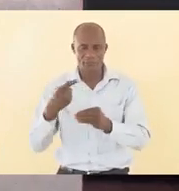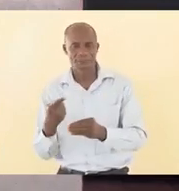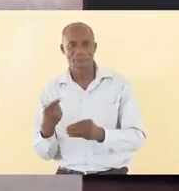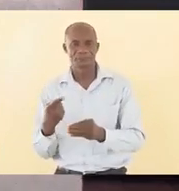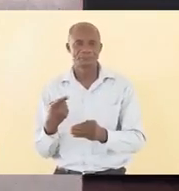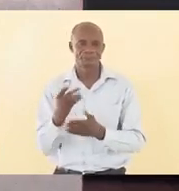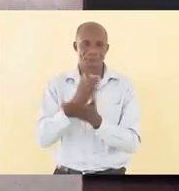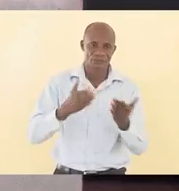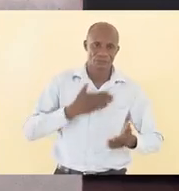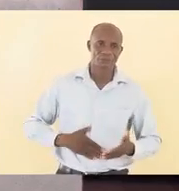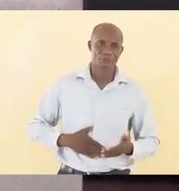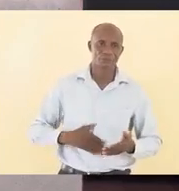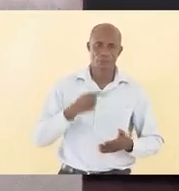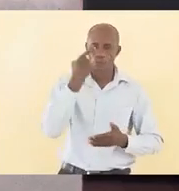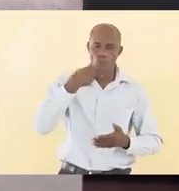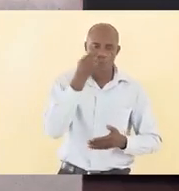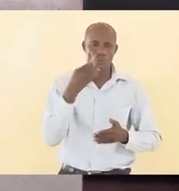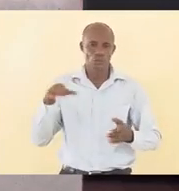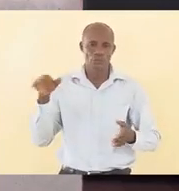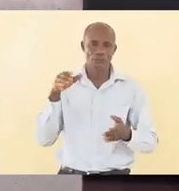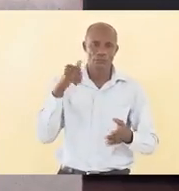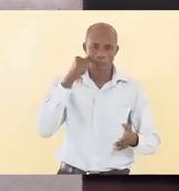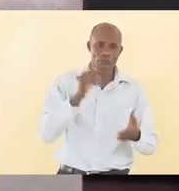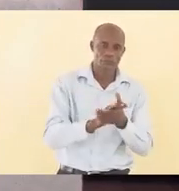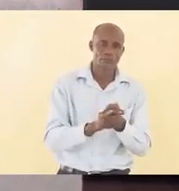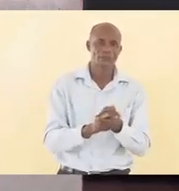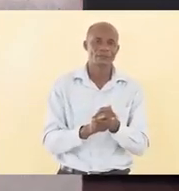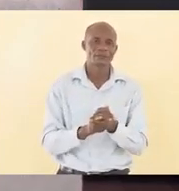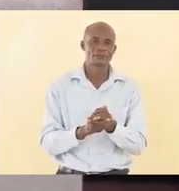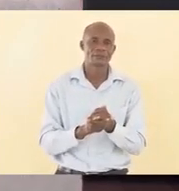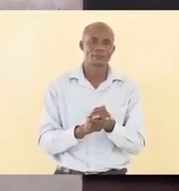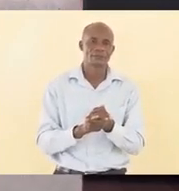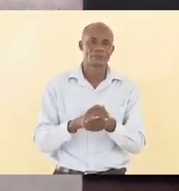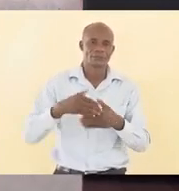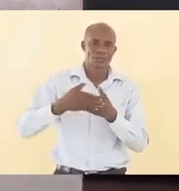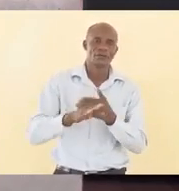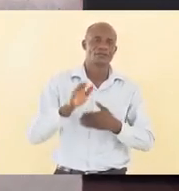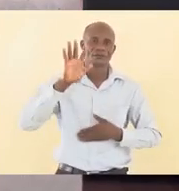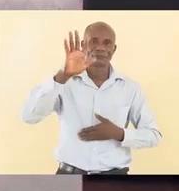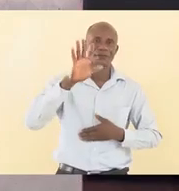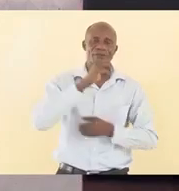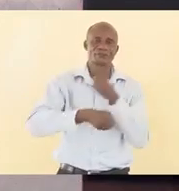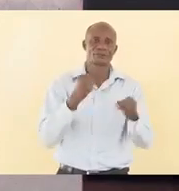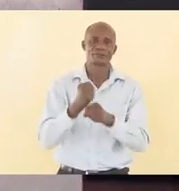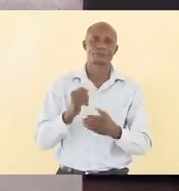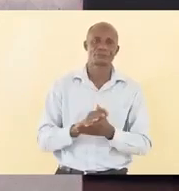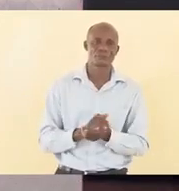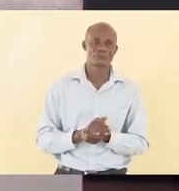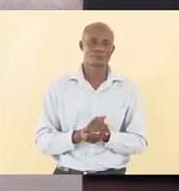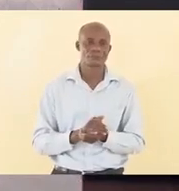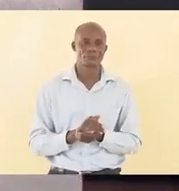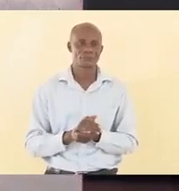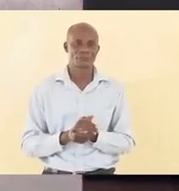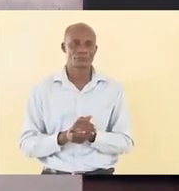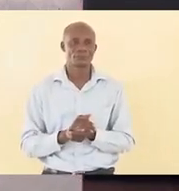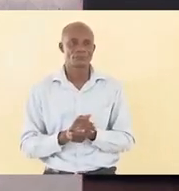about somebody whose wife or whose husband leaves her or him after 5 years of marriage and so on. What does the person